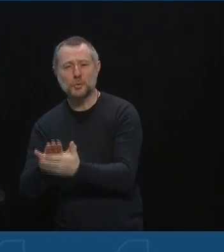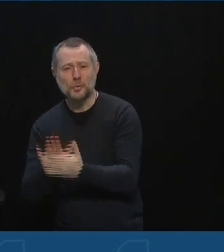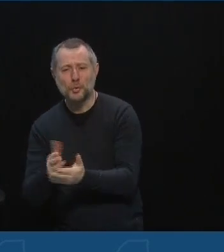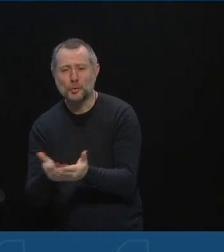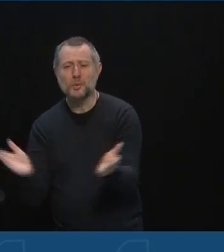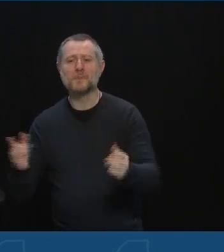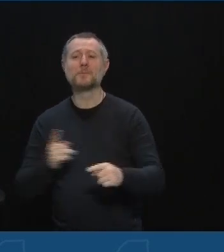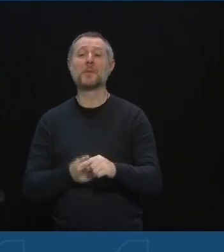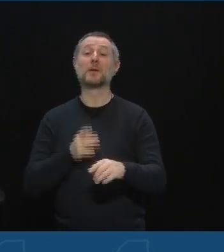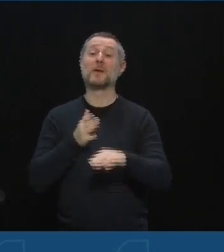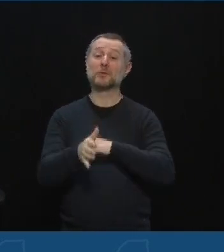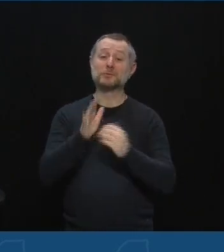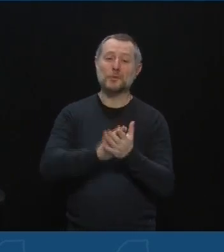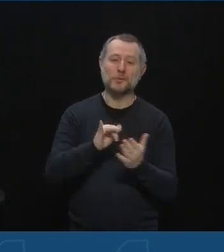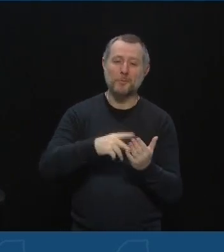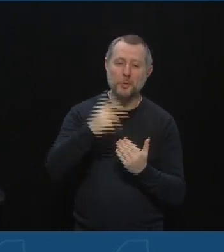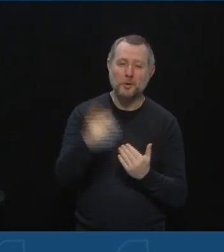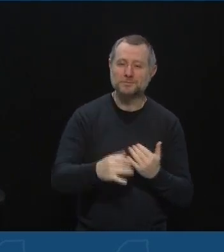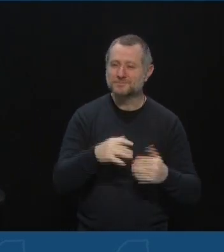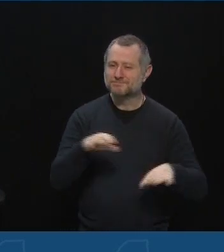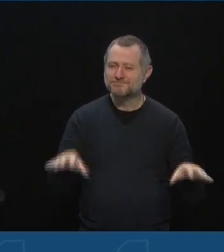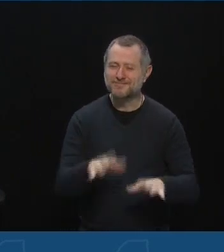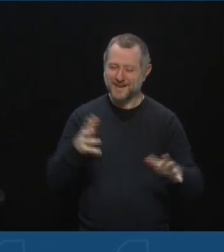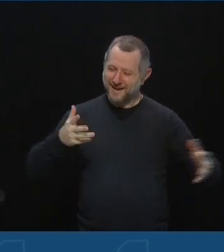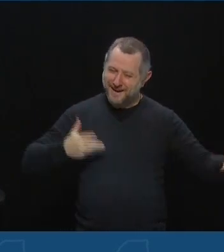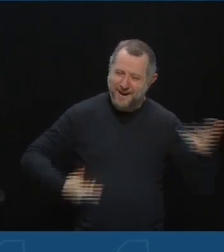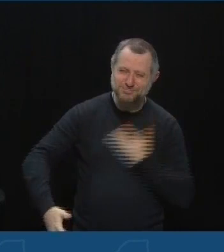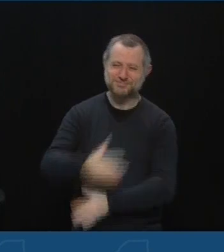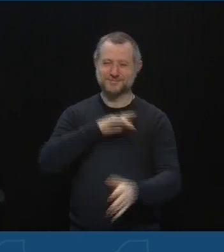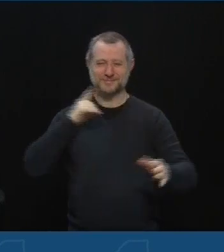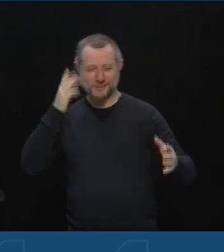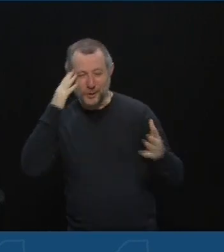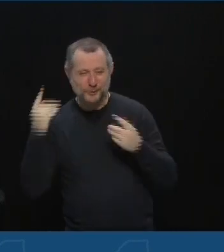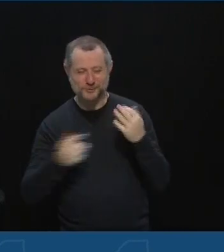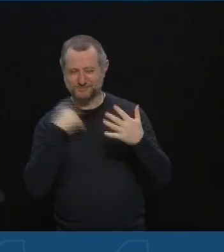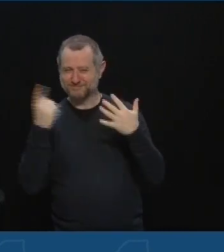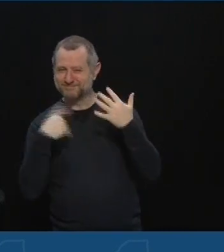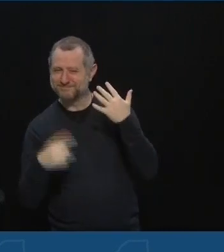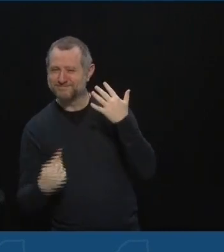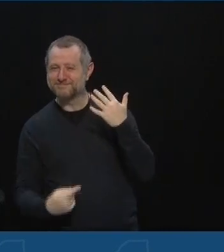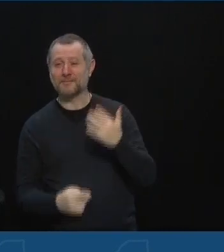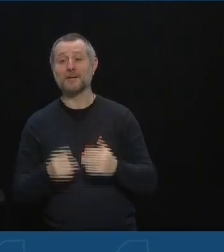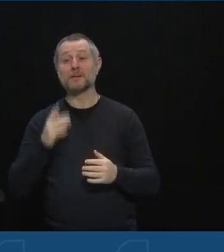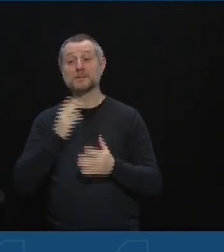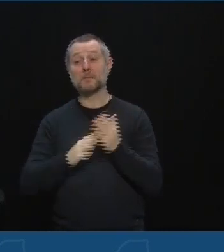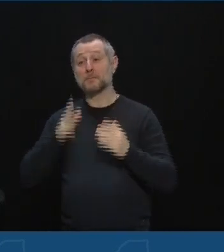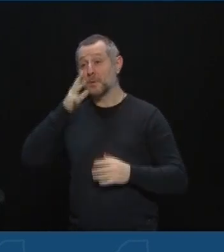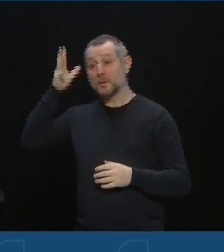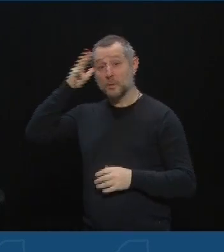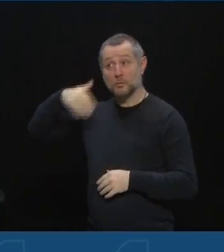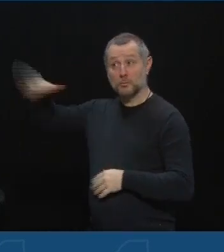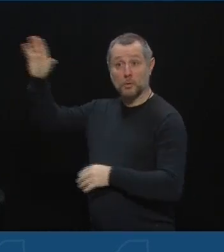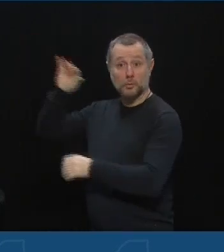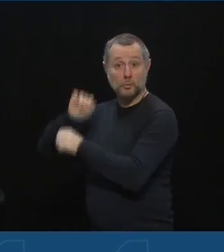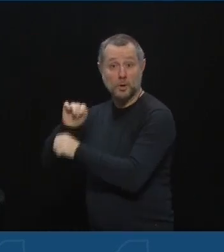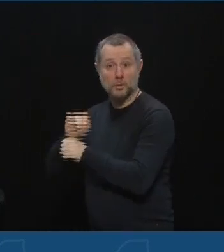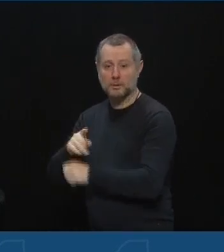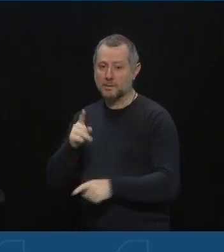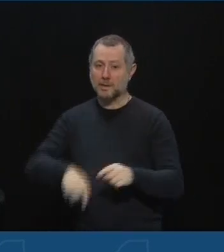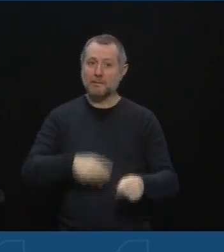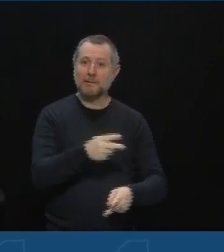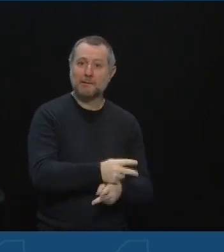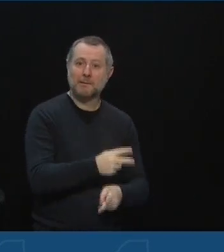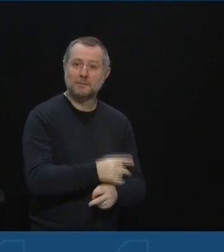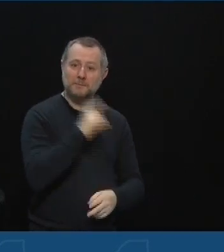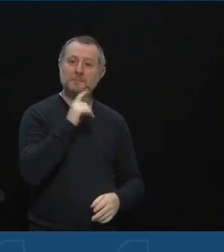so there's productive activities for children when they leave at the end of the school day, because not everybody's parents are able to sit home and wait for them. They have their